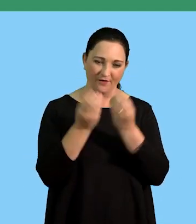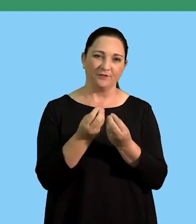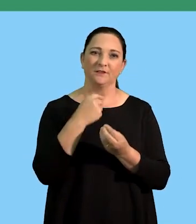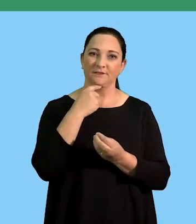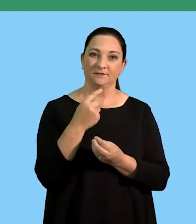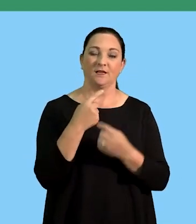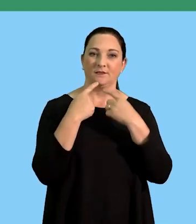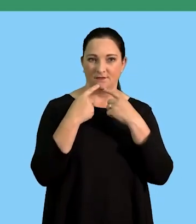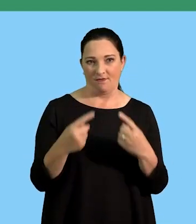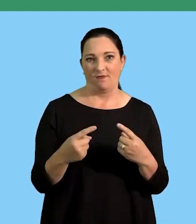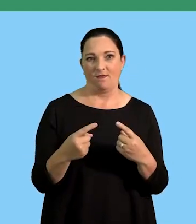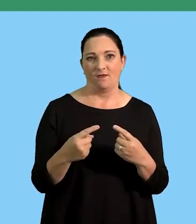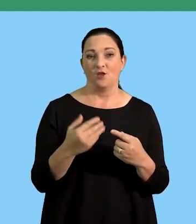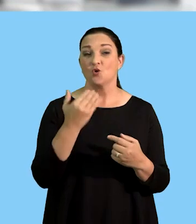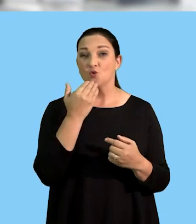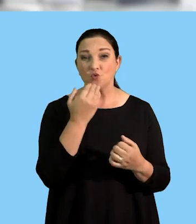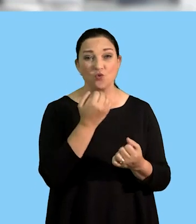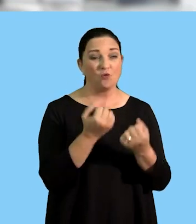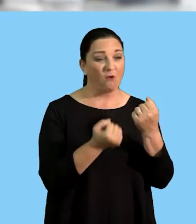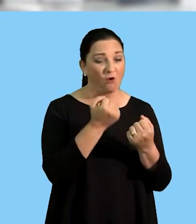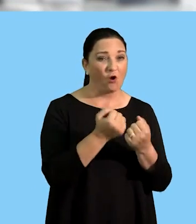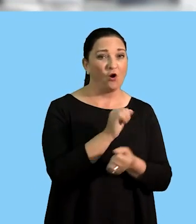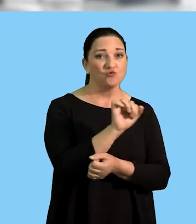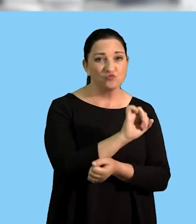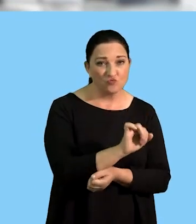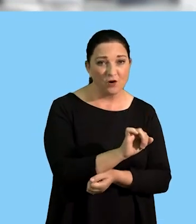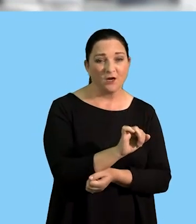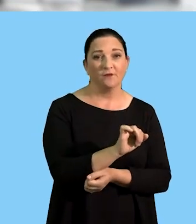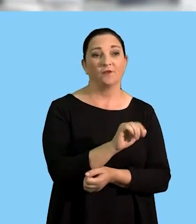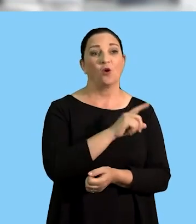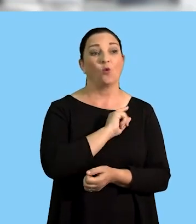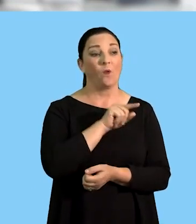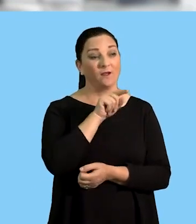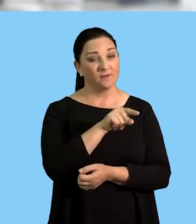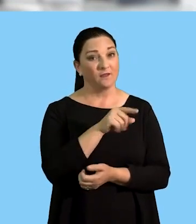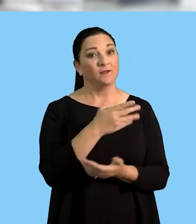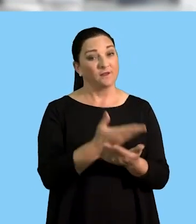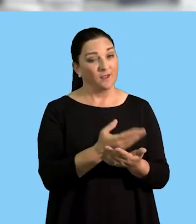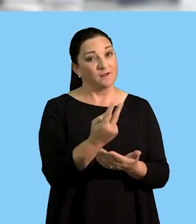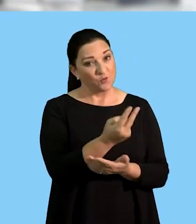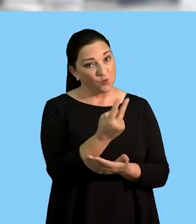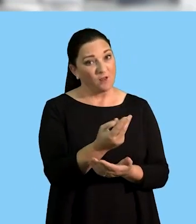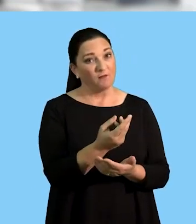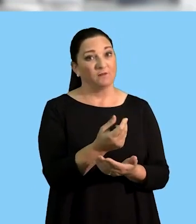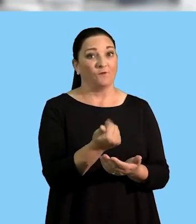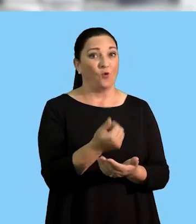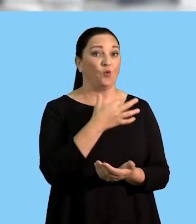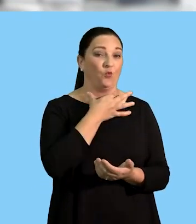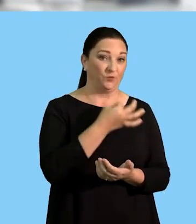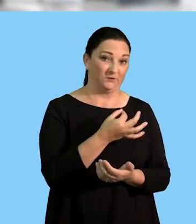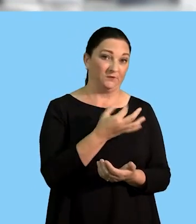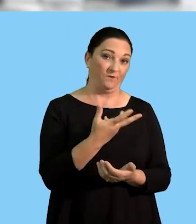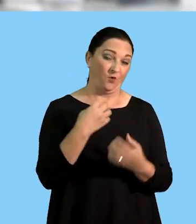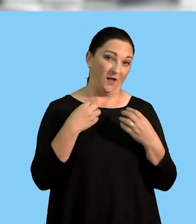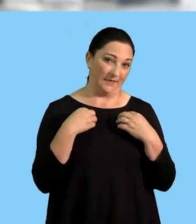facts about where the car will be parked, who will be driving the car regularly, because that will determine the risk associated